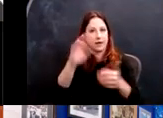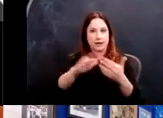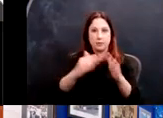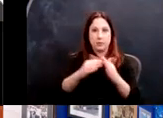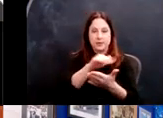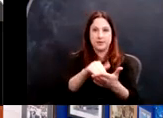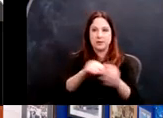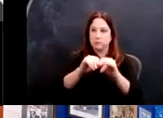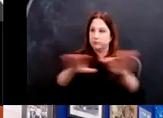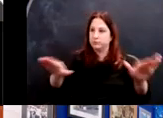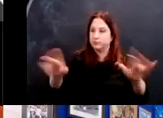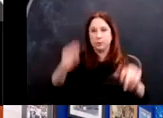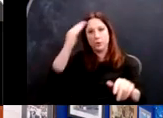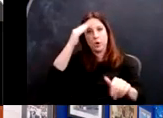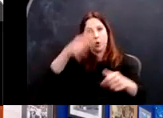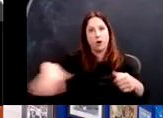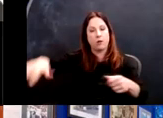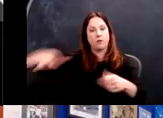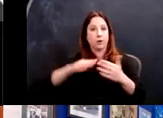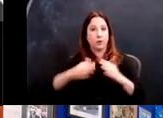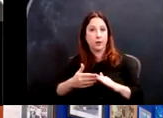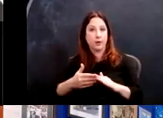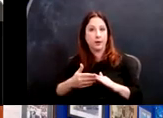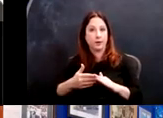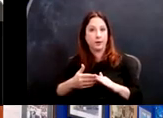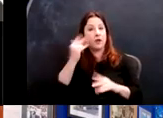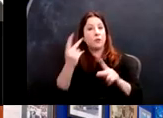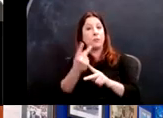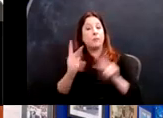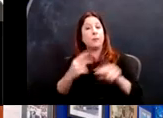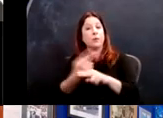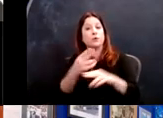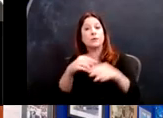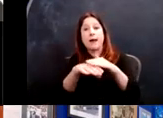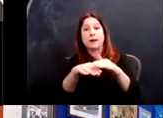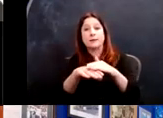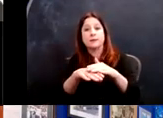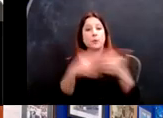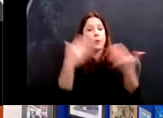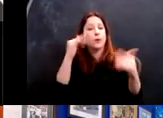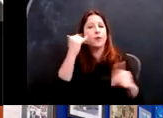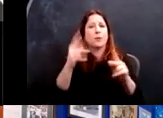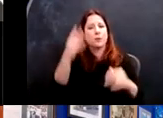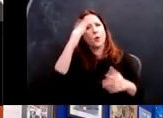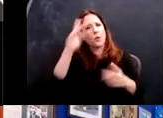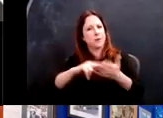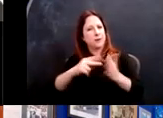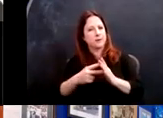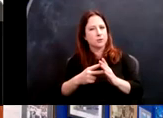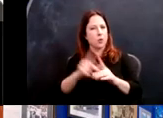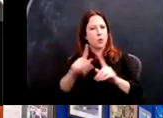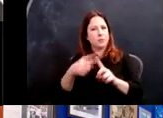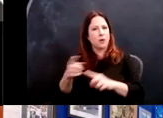in the local community. And do people access it? Do they know what it's about? And I think that's important